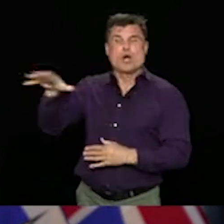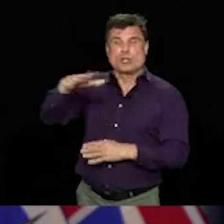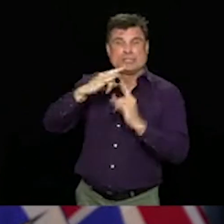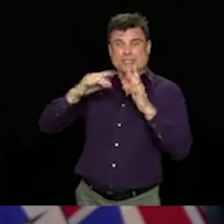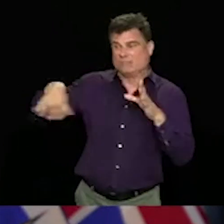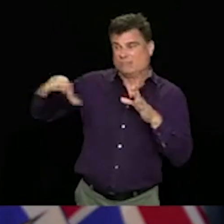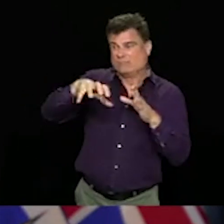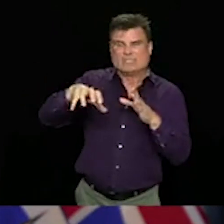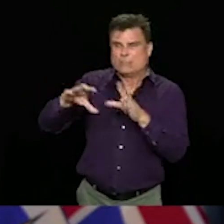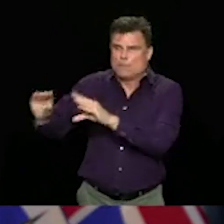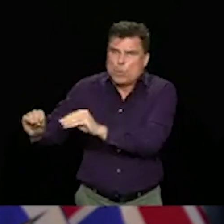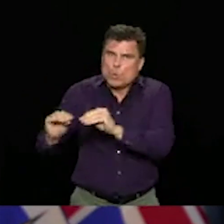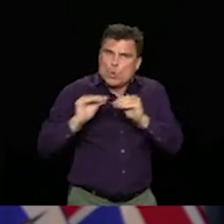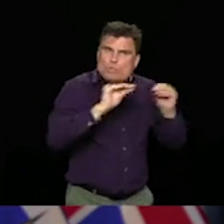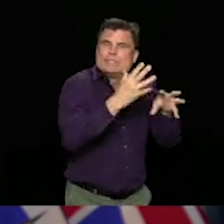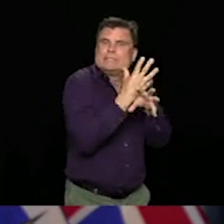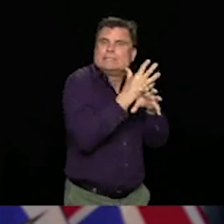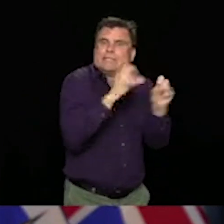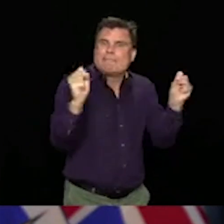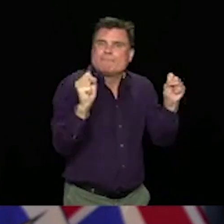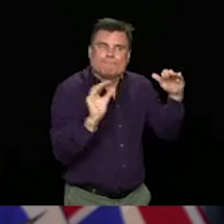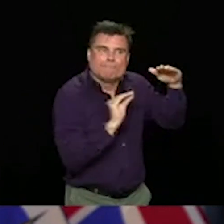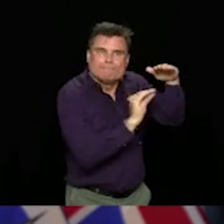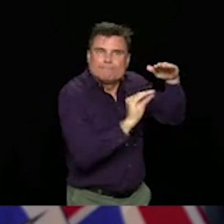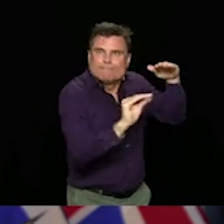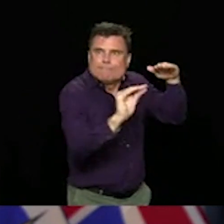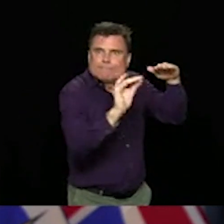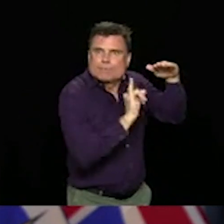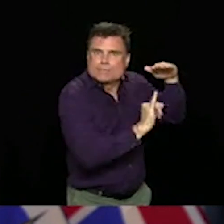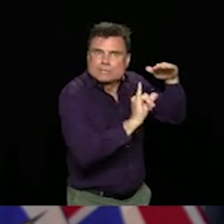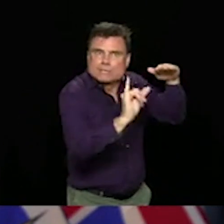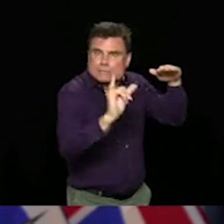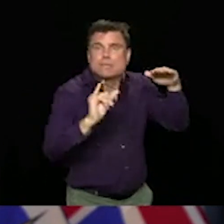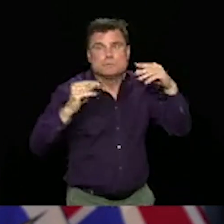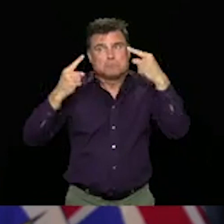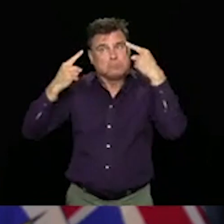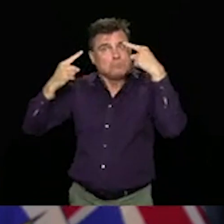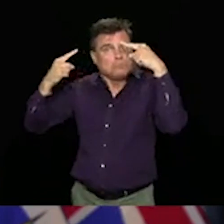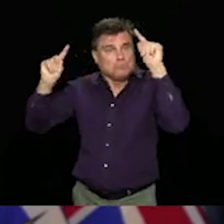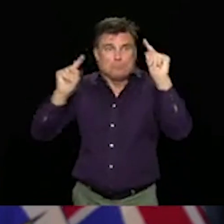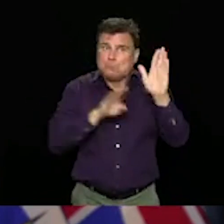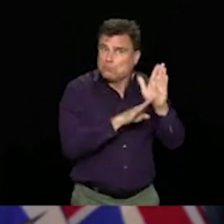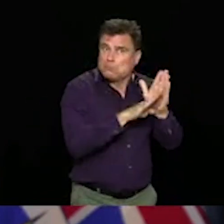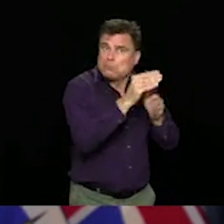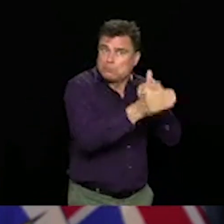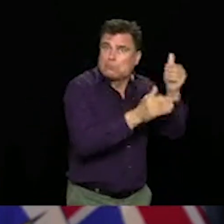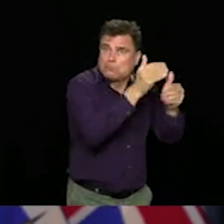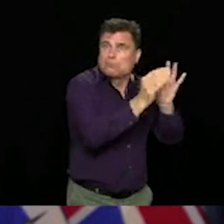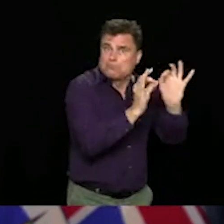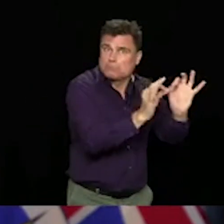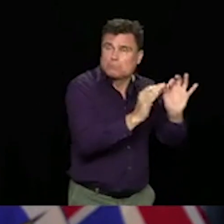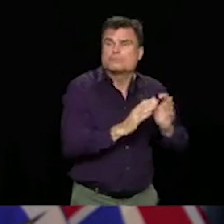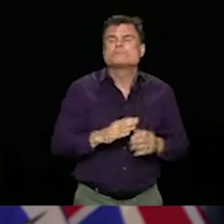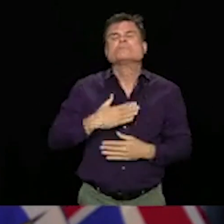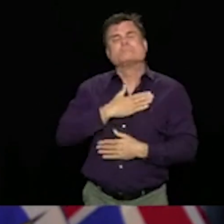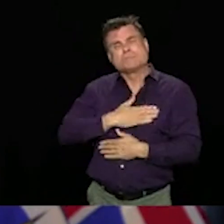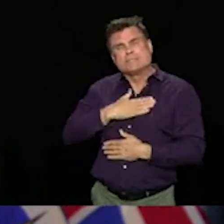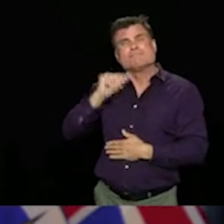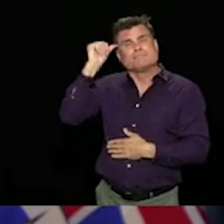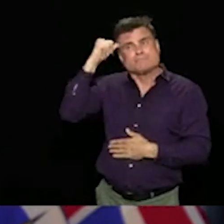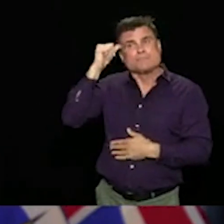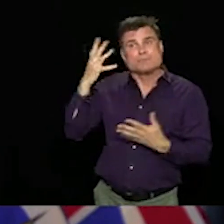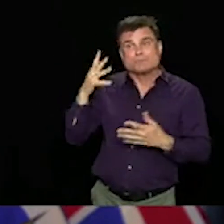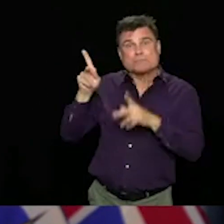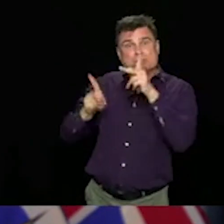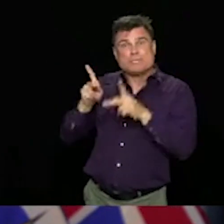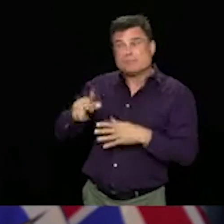Addiction and substance use are complex challenges, and as I said, they're rooted in pain. We must